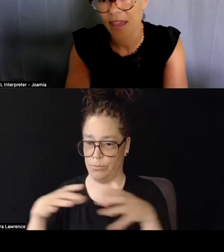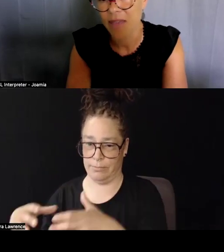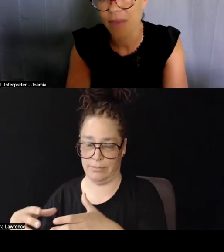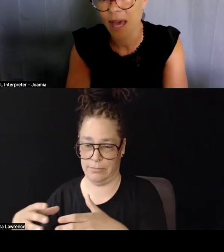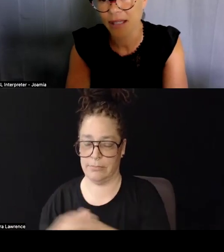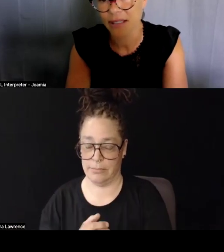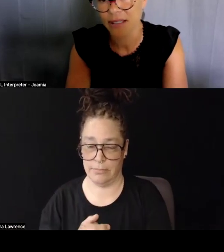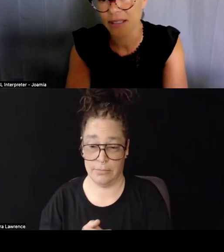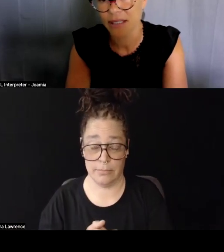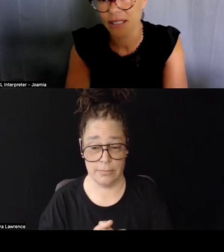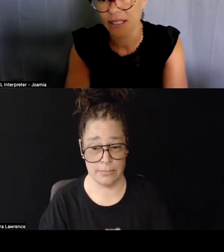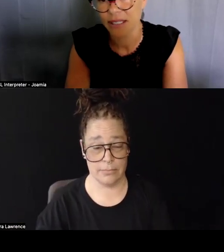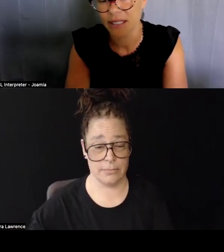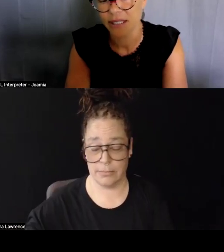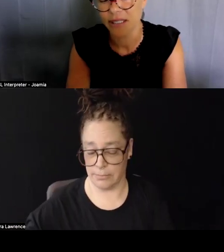And the impact